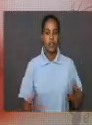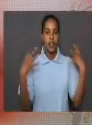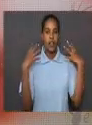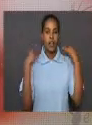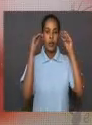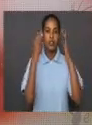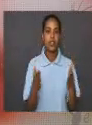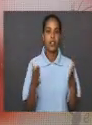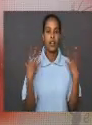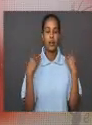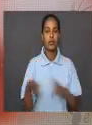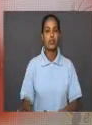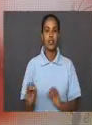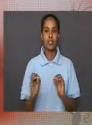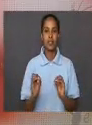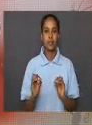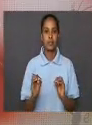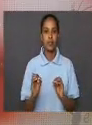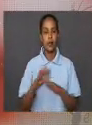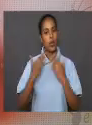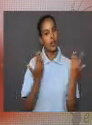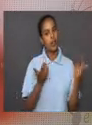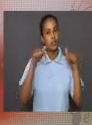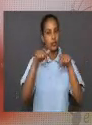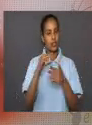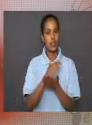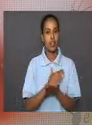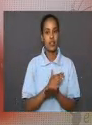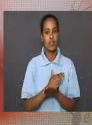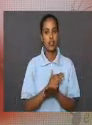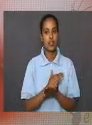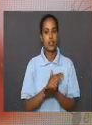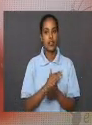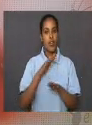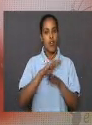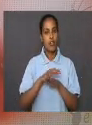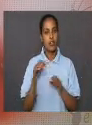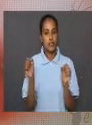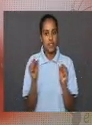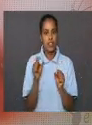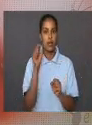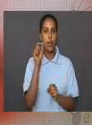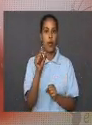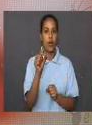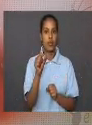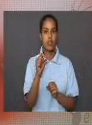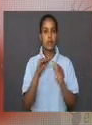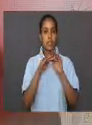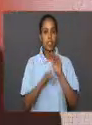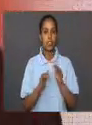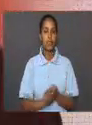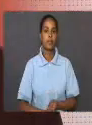Hello, teacher. Hello, students. Welcome to today's lesson on freezing point